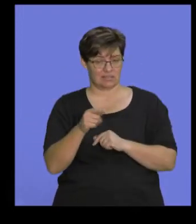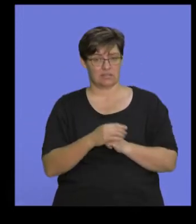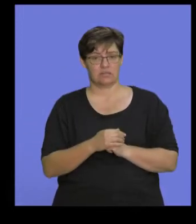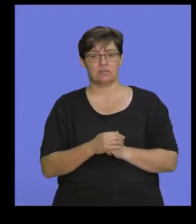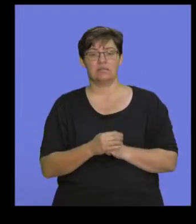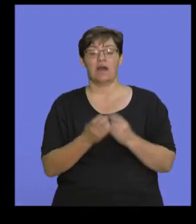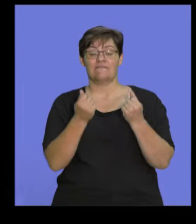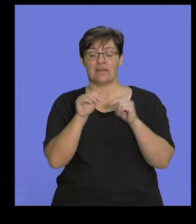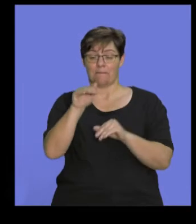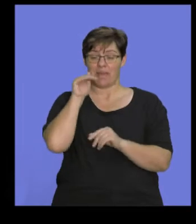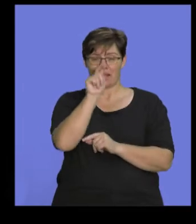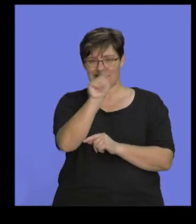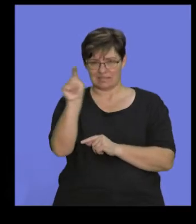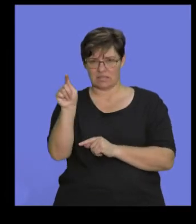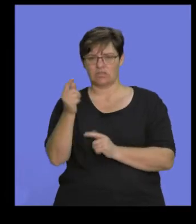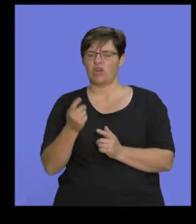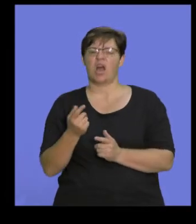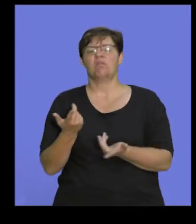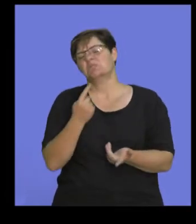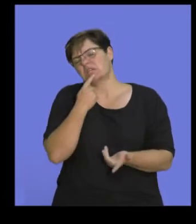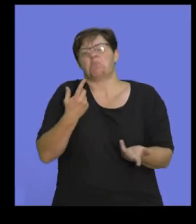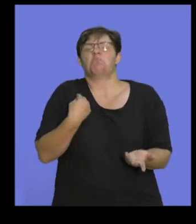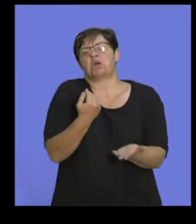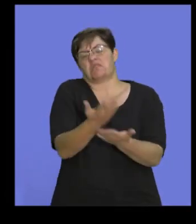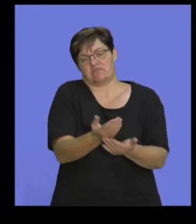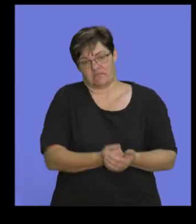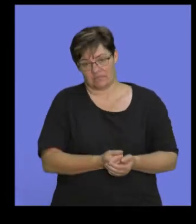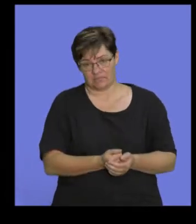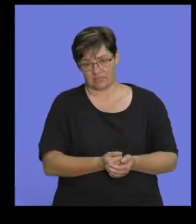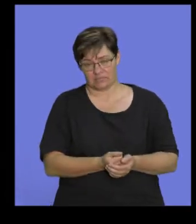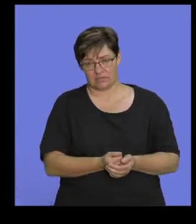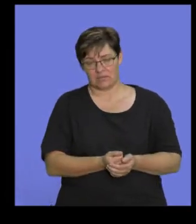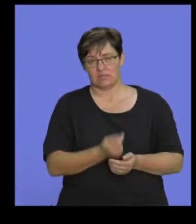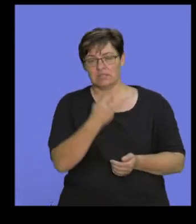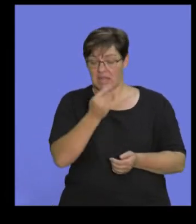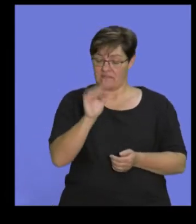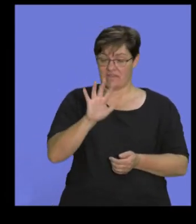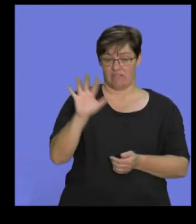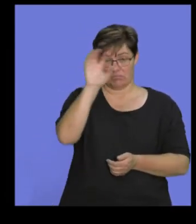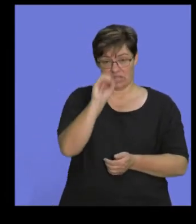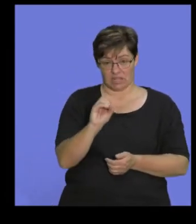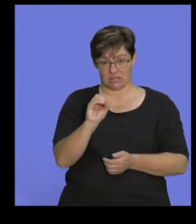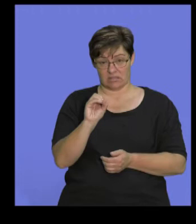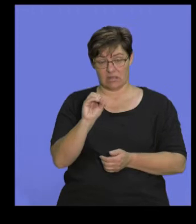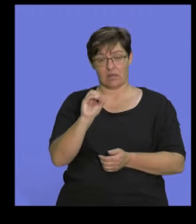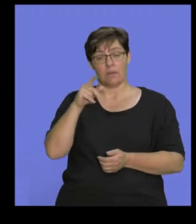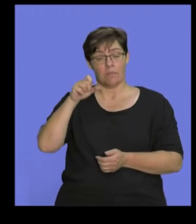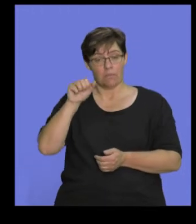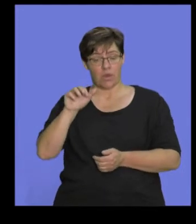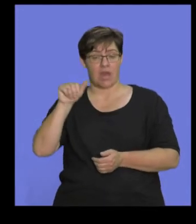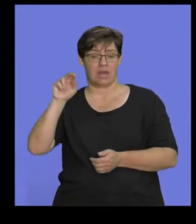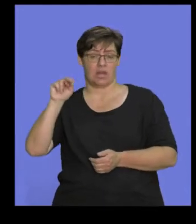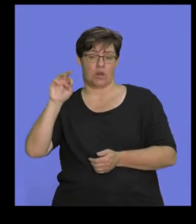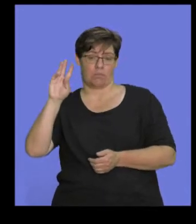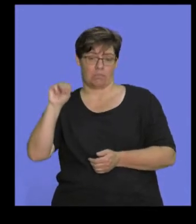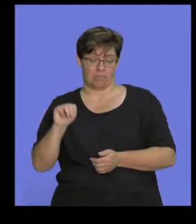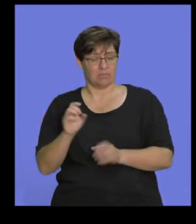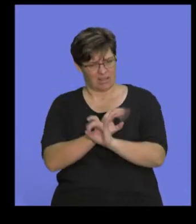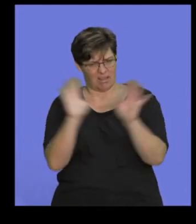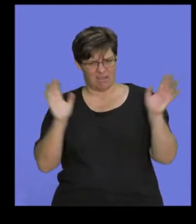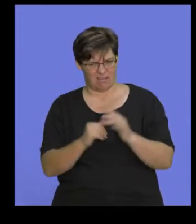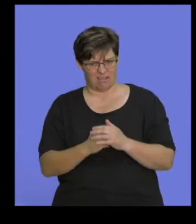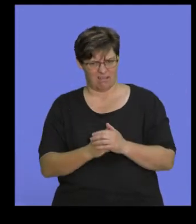financial institution claims to give. So I just said now that if they say 5% per annum, that's a claim. But it